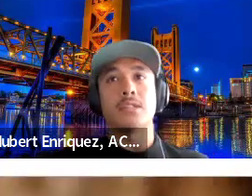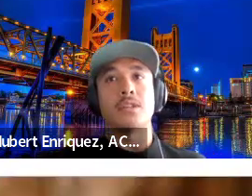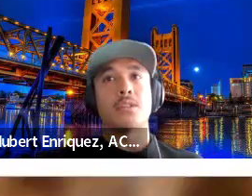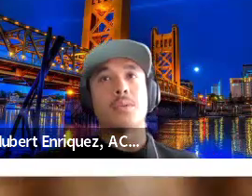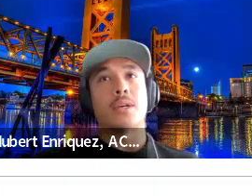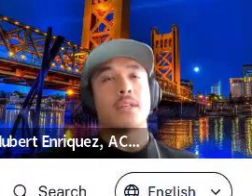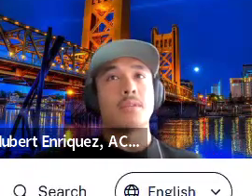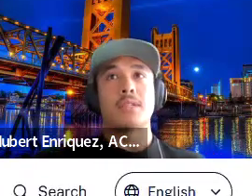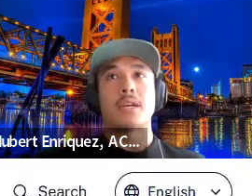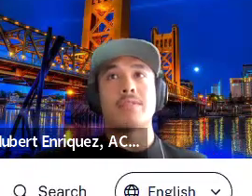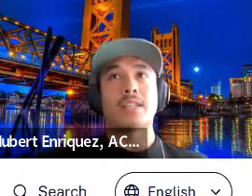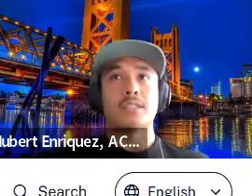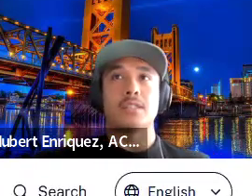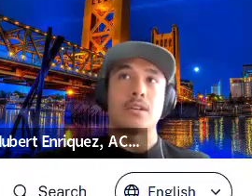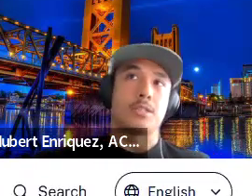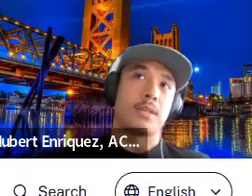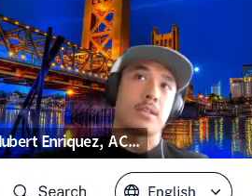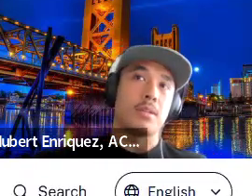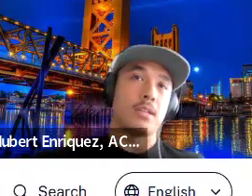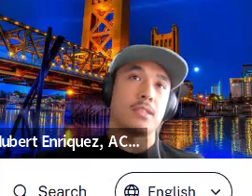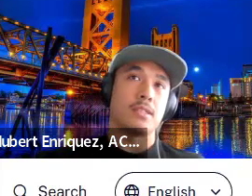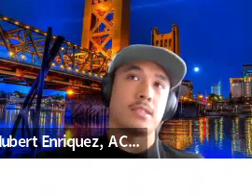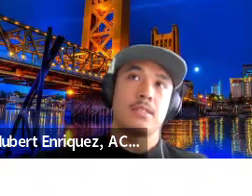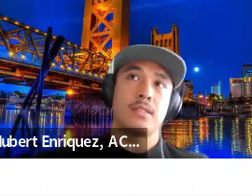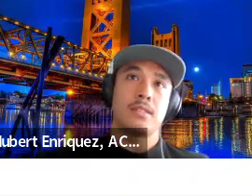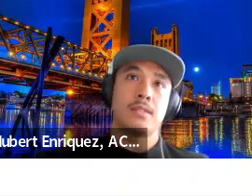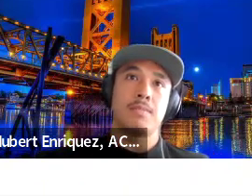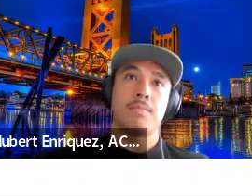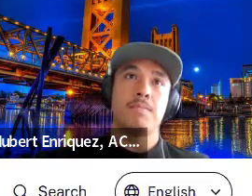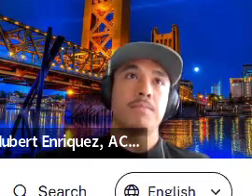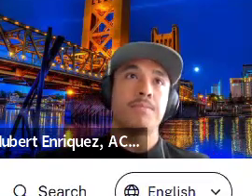So that is another way to kind of access our Hispanic communities.